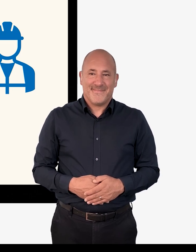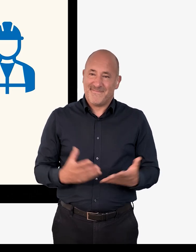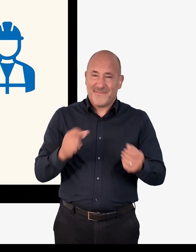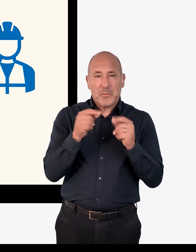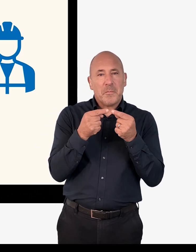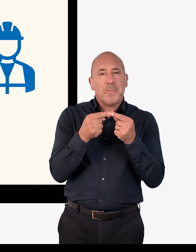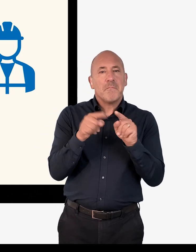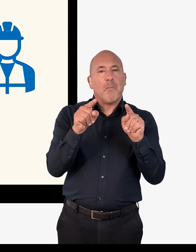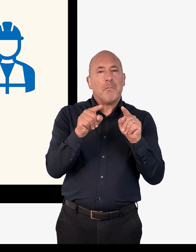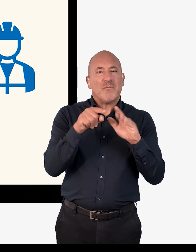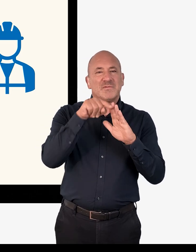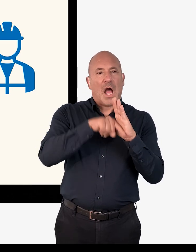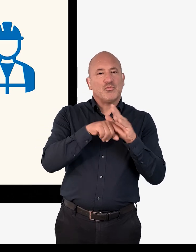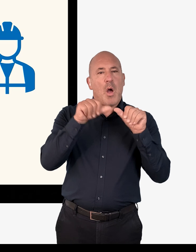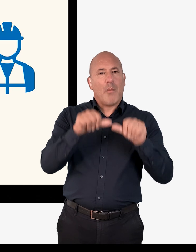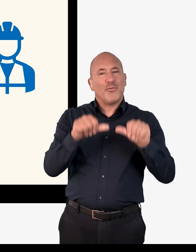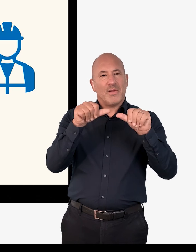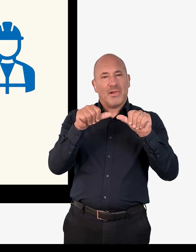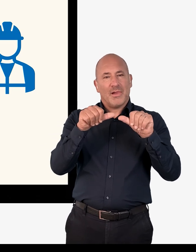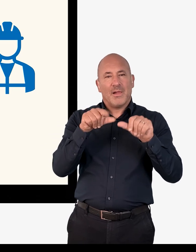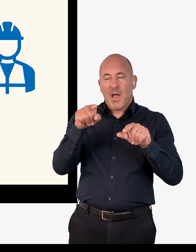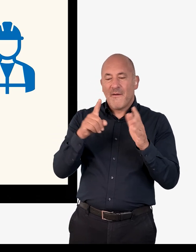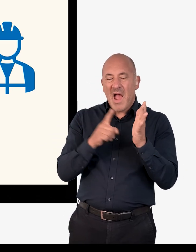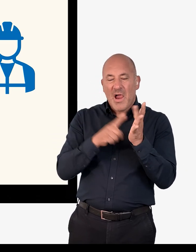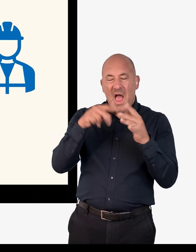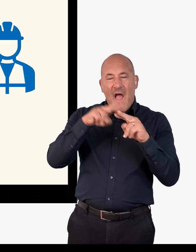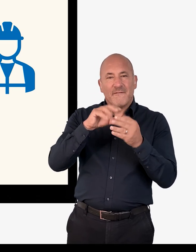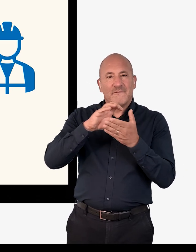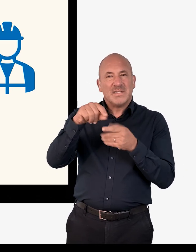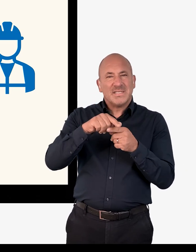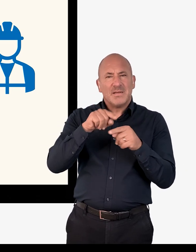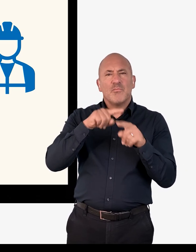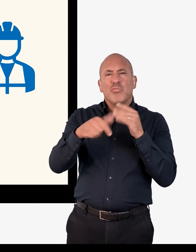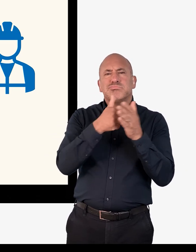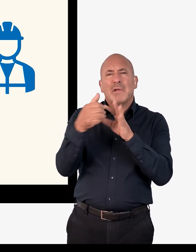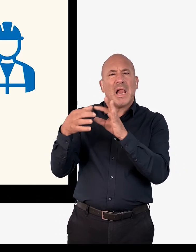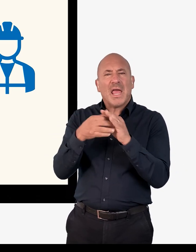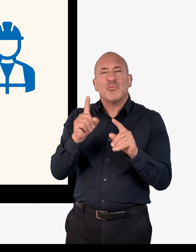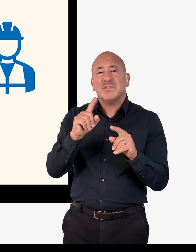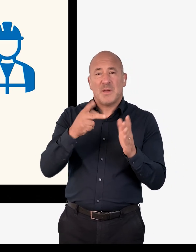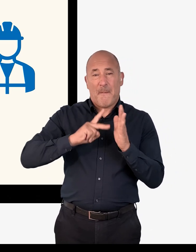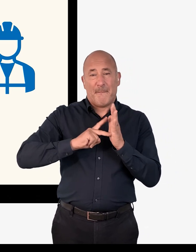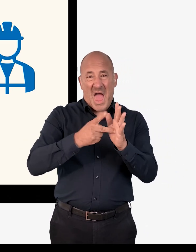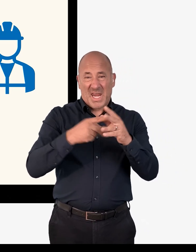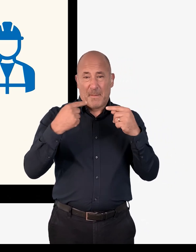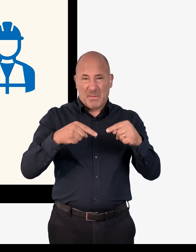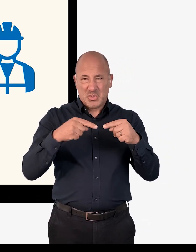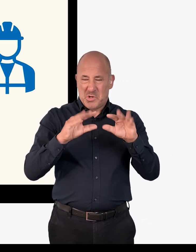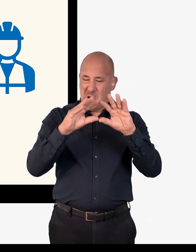There are a few different types of statutory approval, but the ones that most regularly apply to LIF